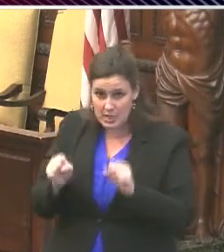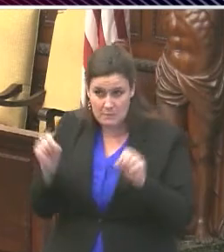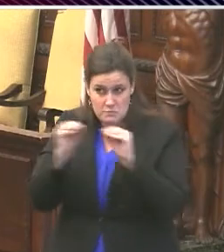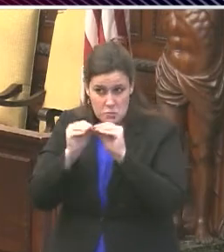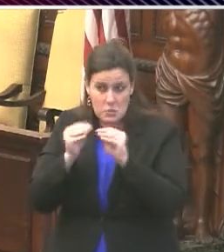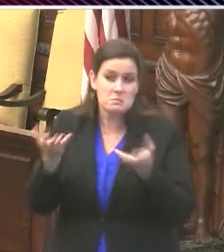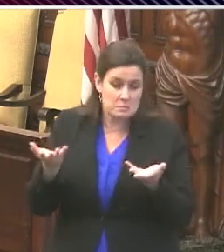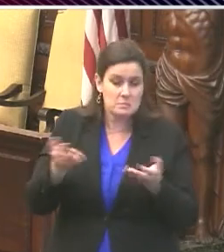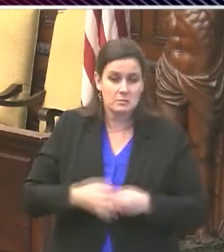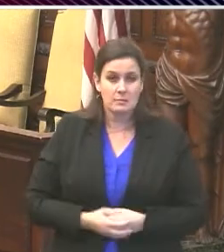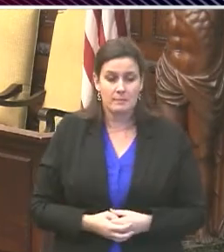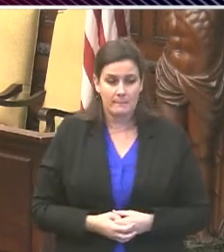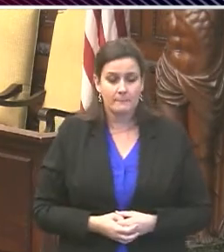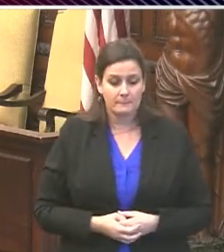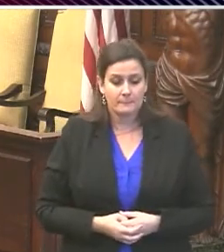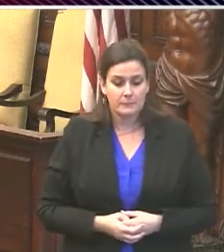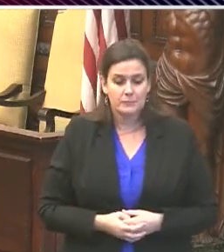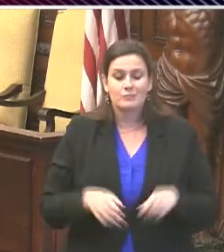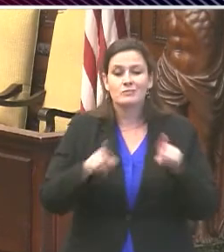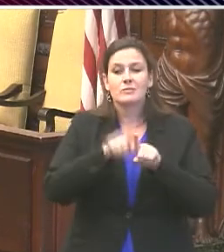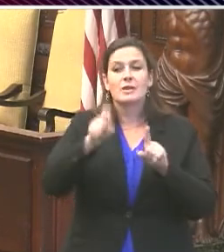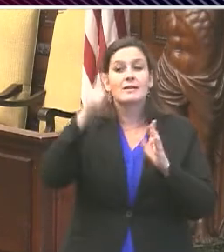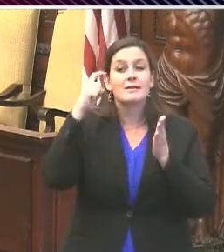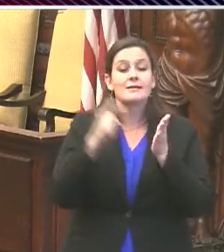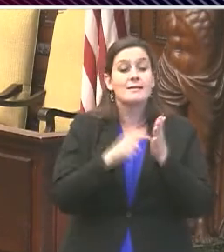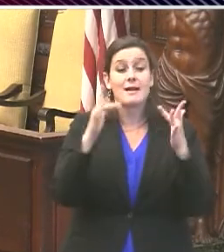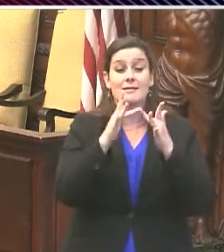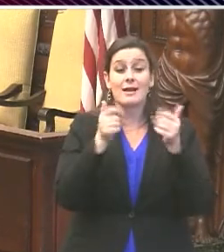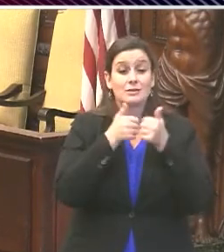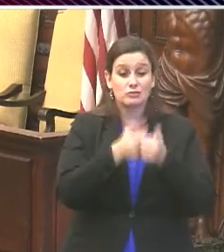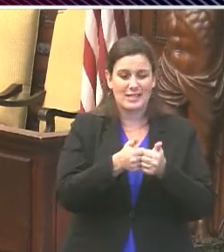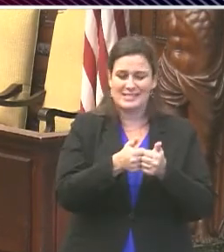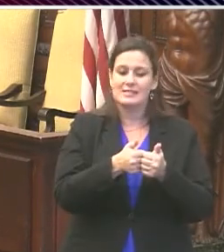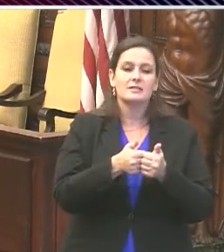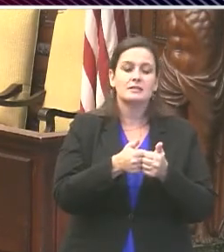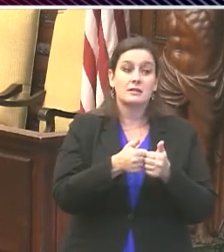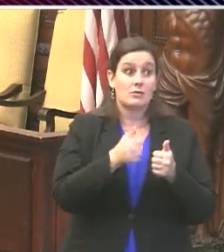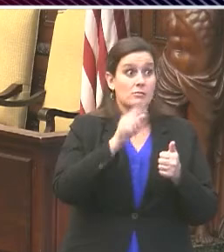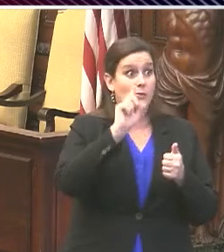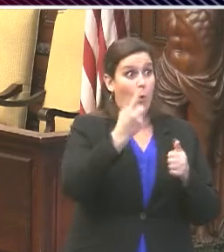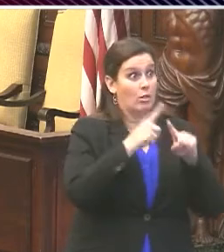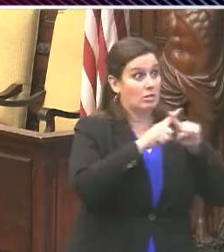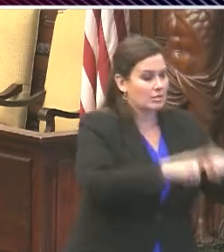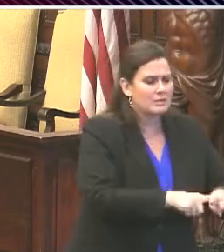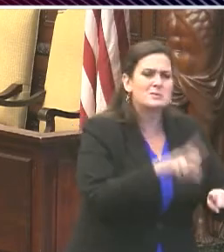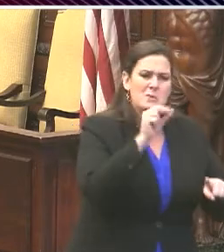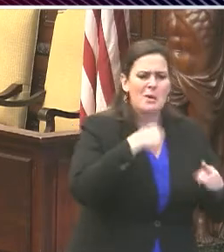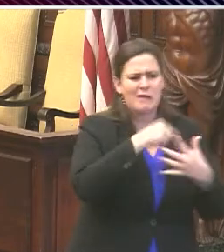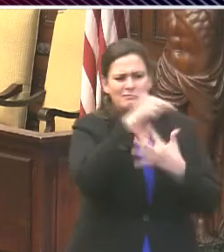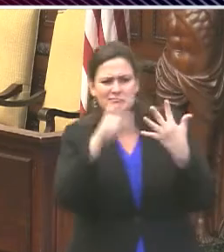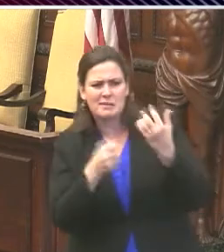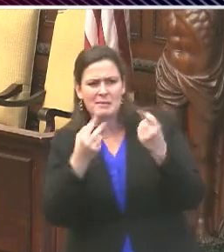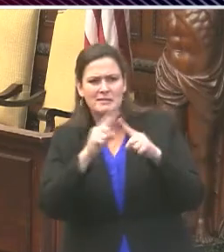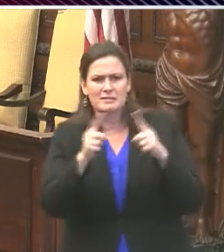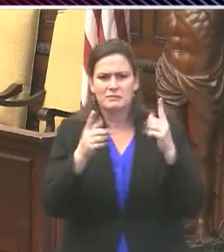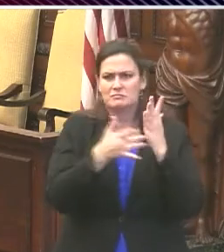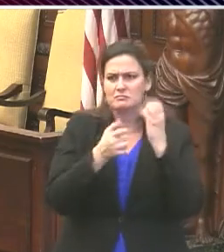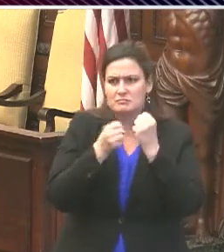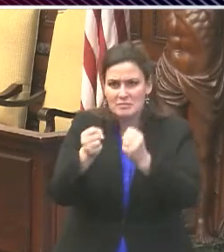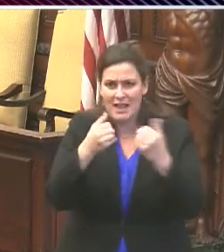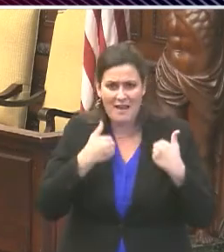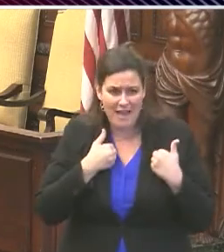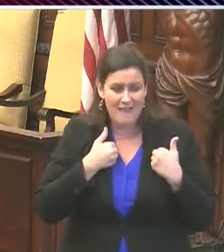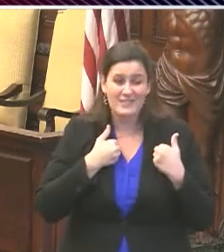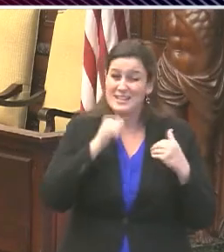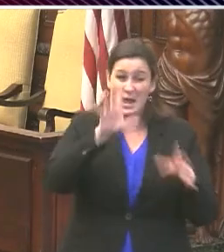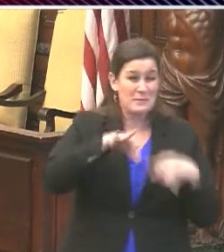But we also need to recognize that contact tracing is just one piece of an overall strategy. And as you see from this, it's not a perfect strategy. You're not going to be